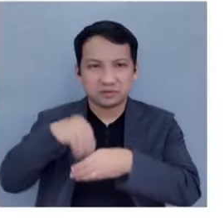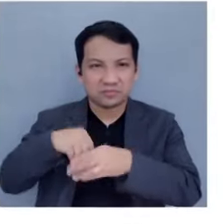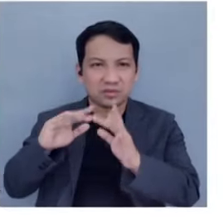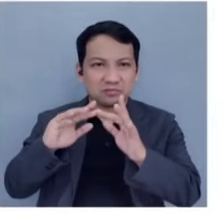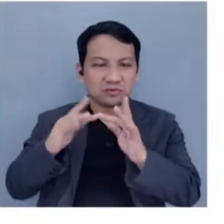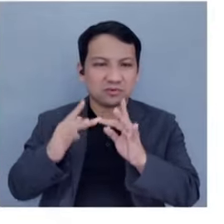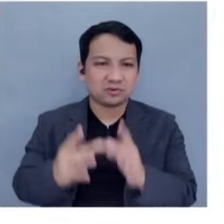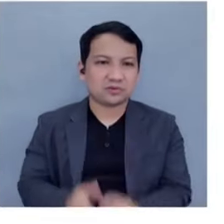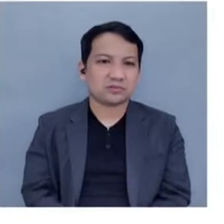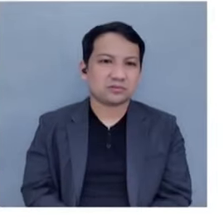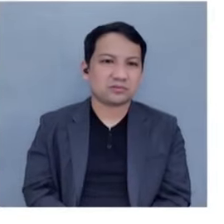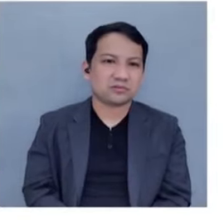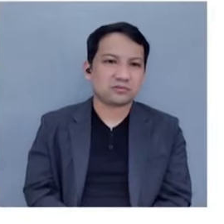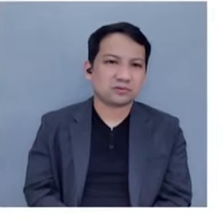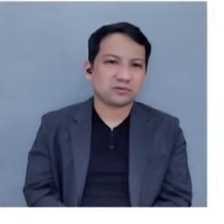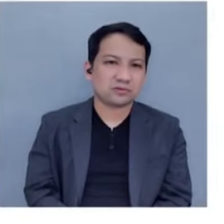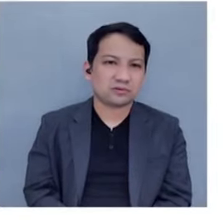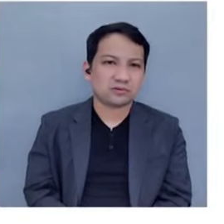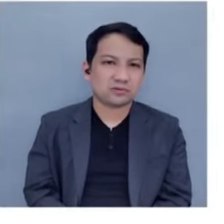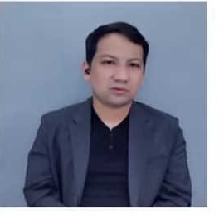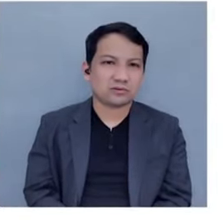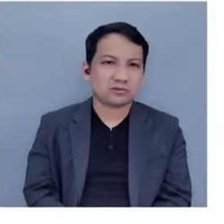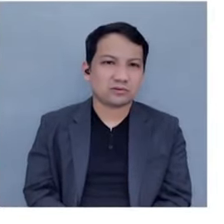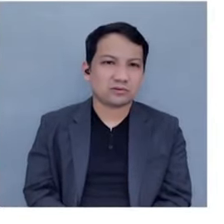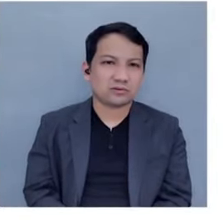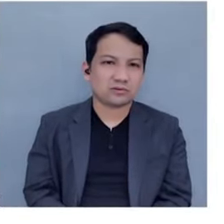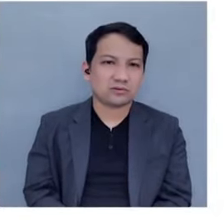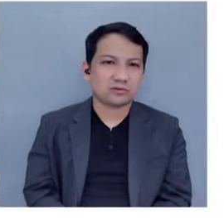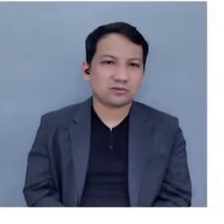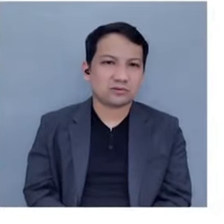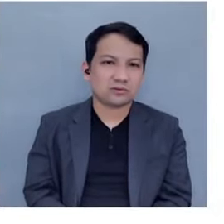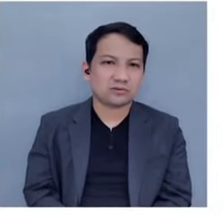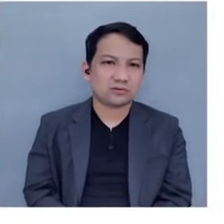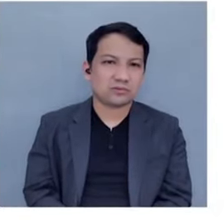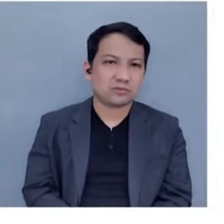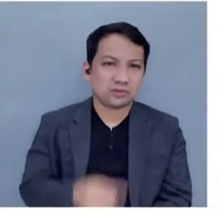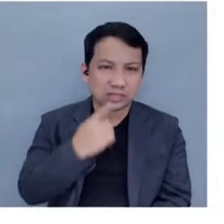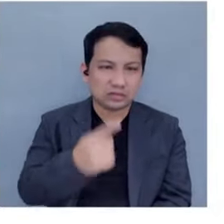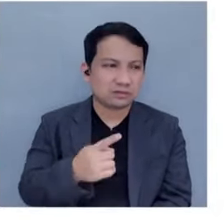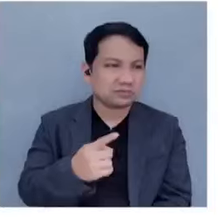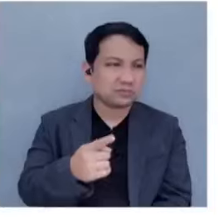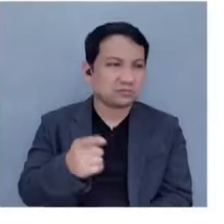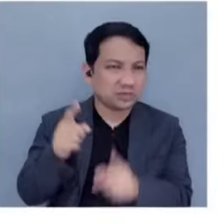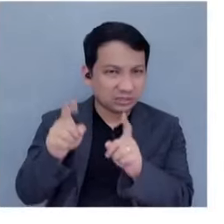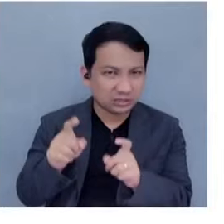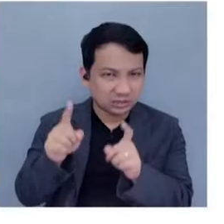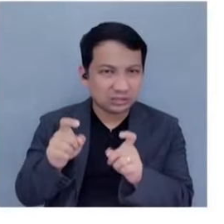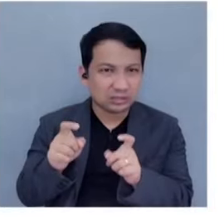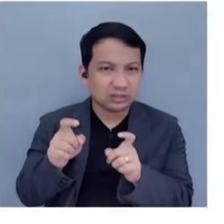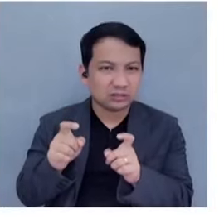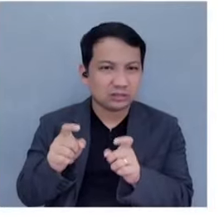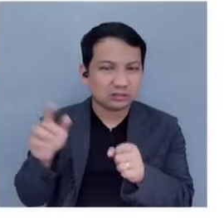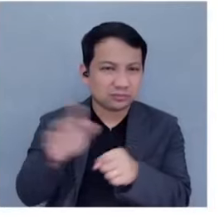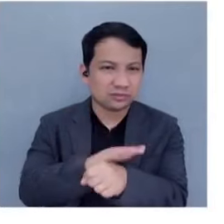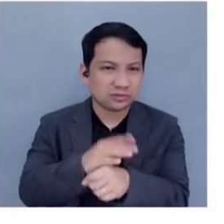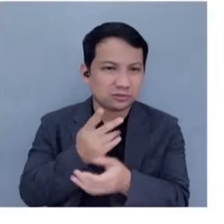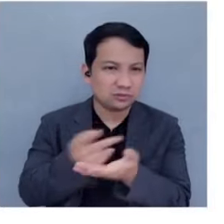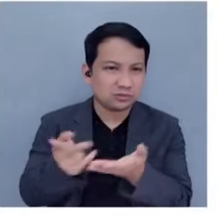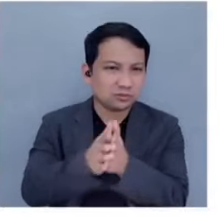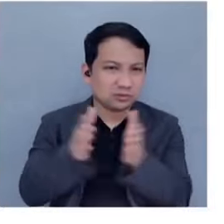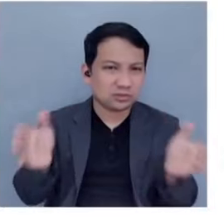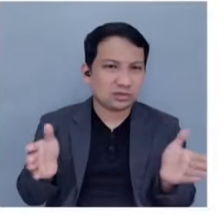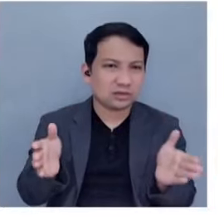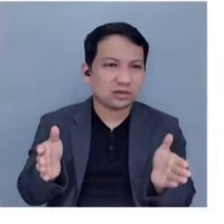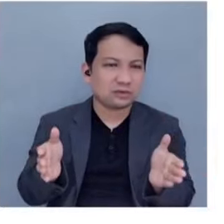A while ago, we mentioned about, people falling for scams. It's sort of a test if you're going to fall for the bigger scam, which is